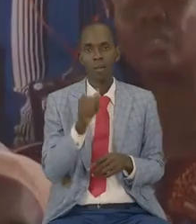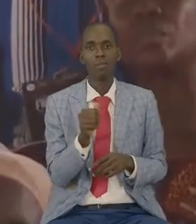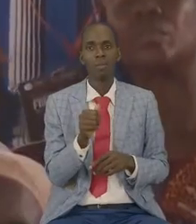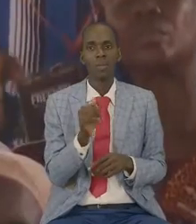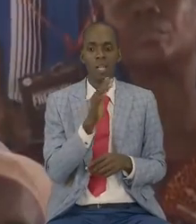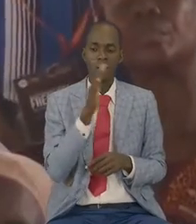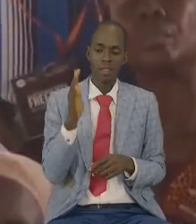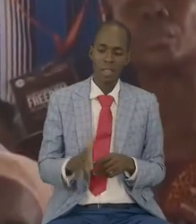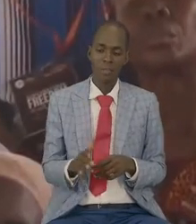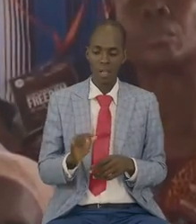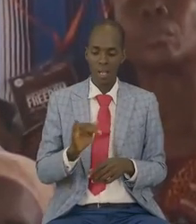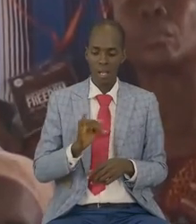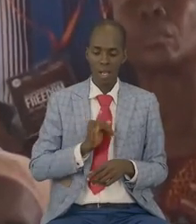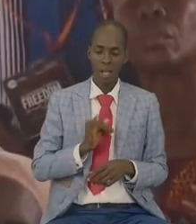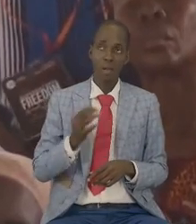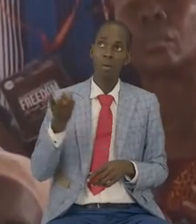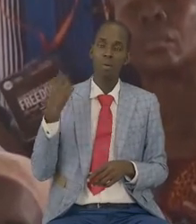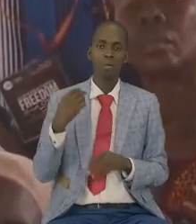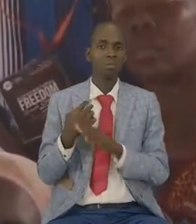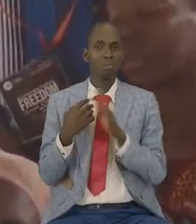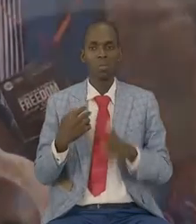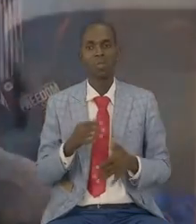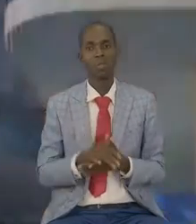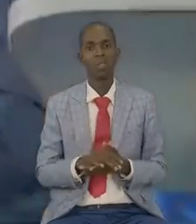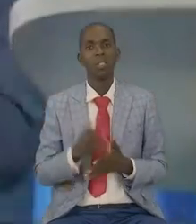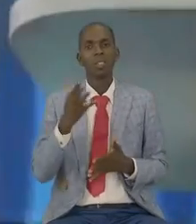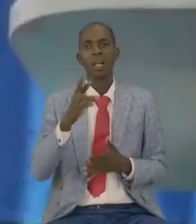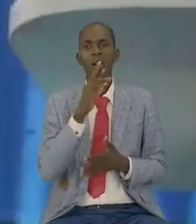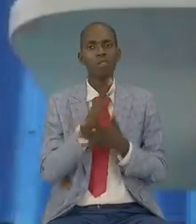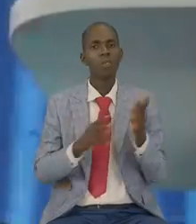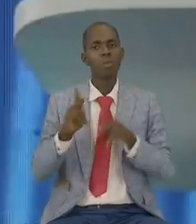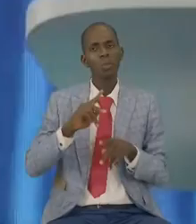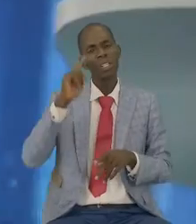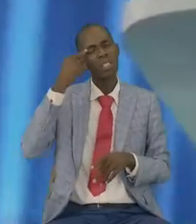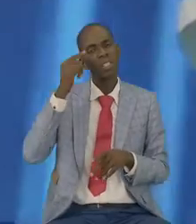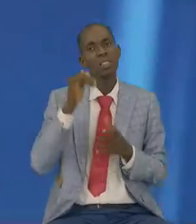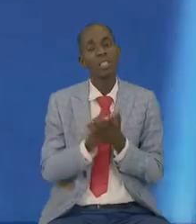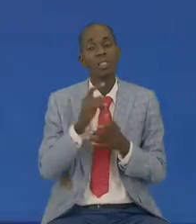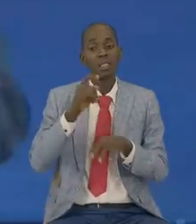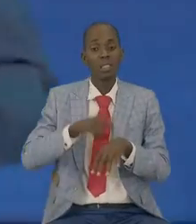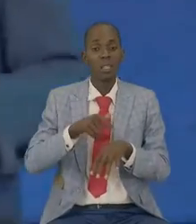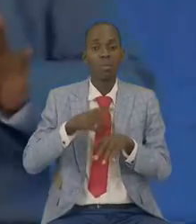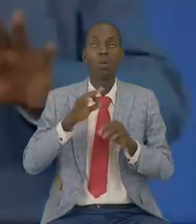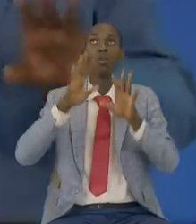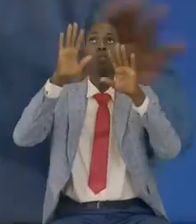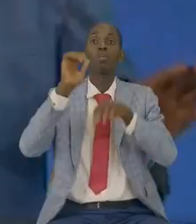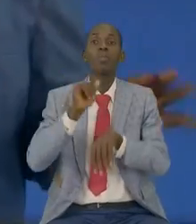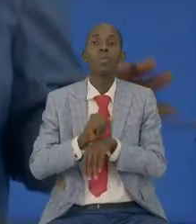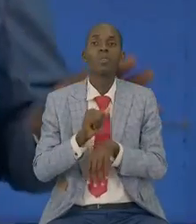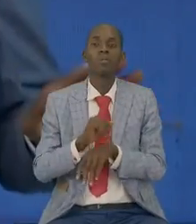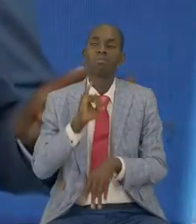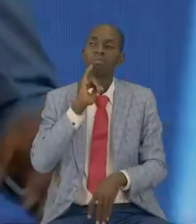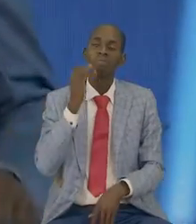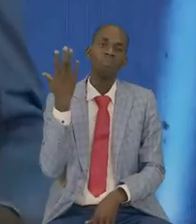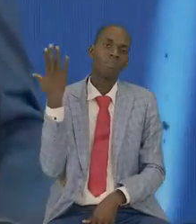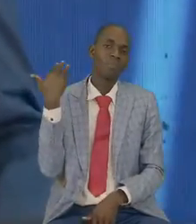Never I was. There are some people that think the age of miracles has